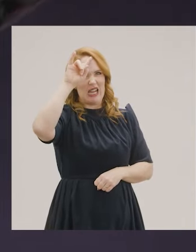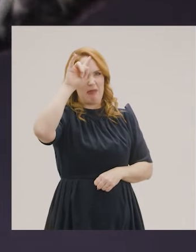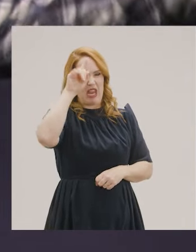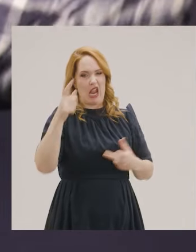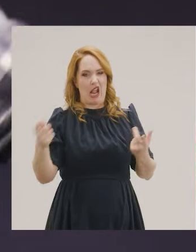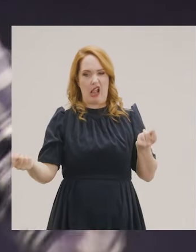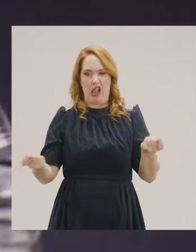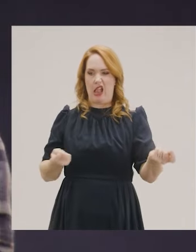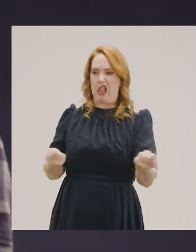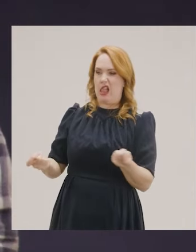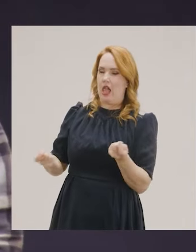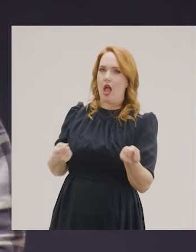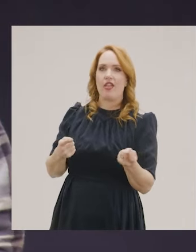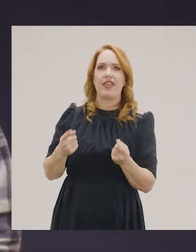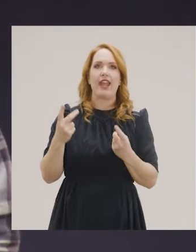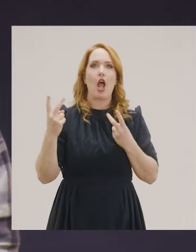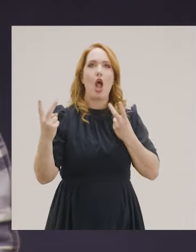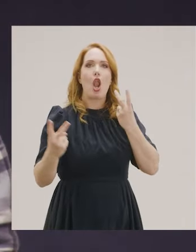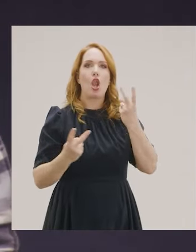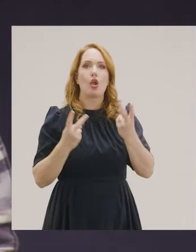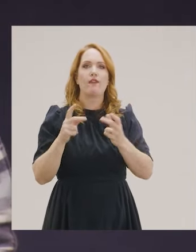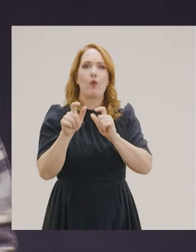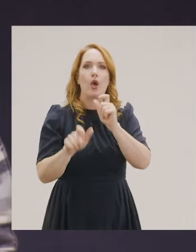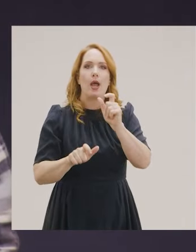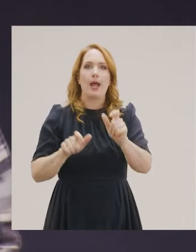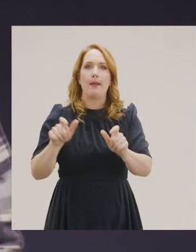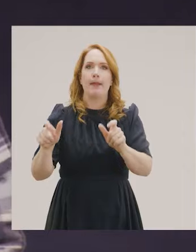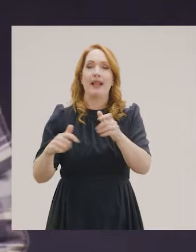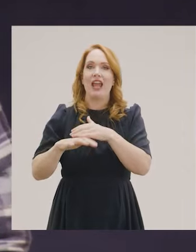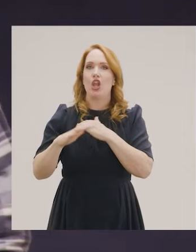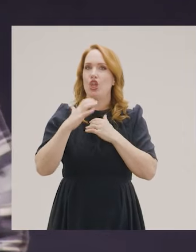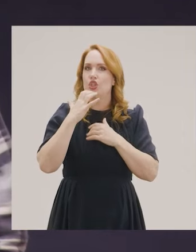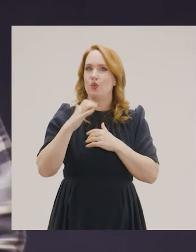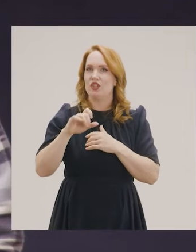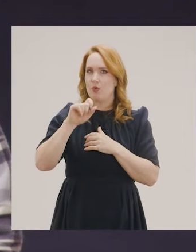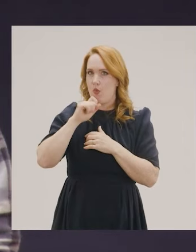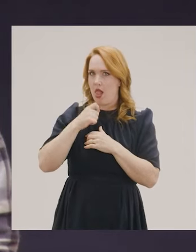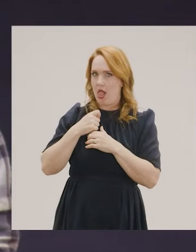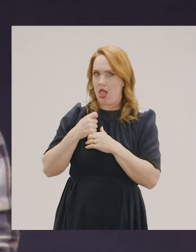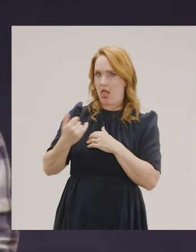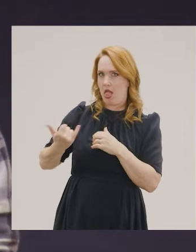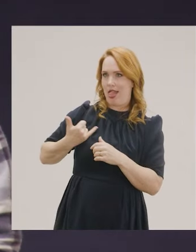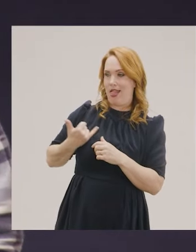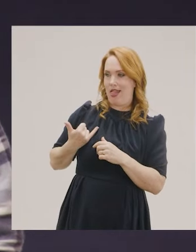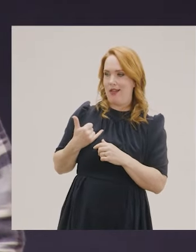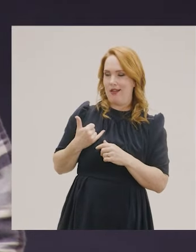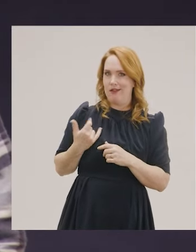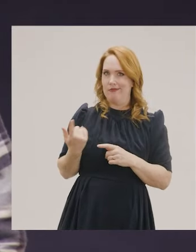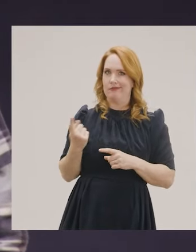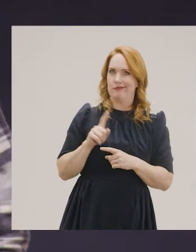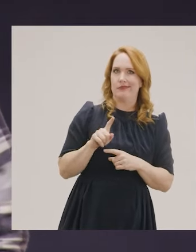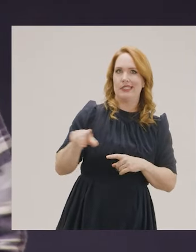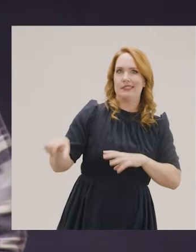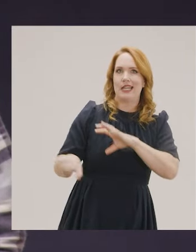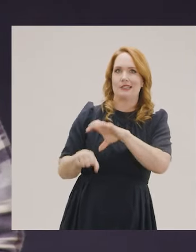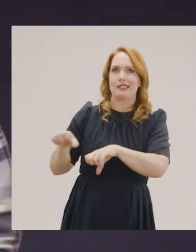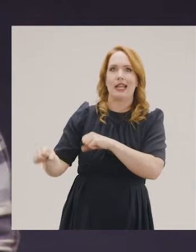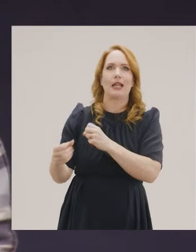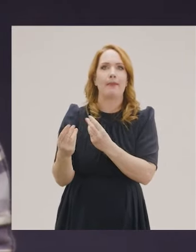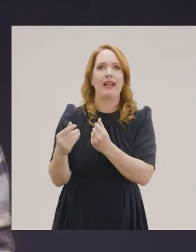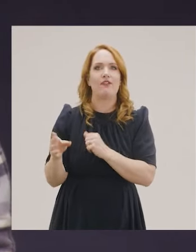enemy overseers. And what they did is they looked for traitors amongst the Jews who would come and work with them and take